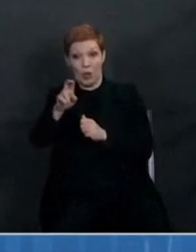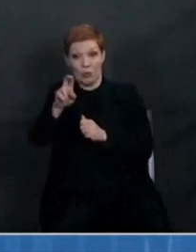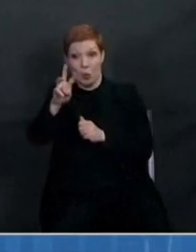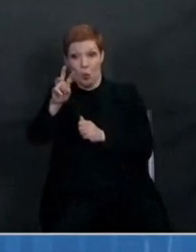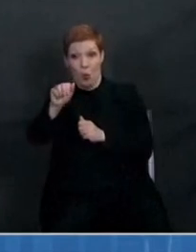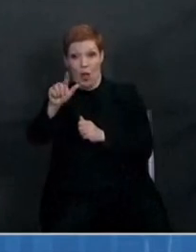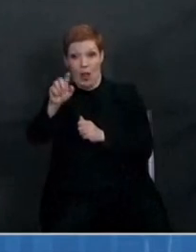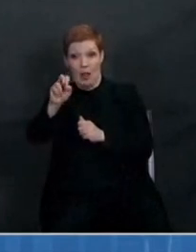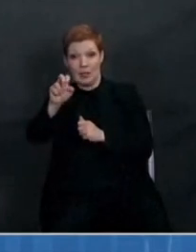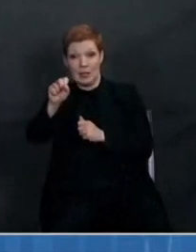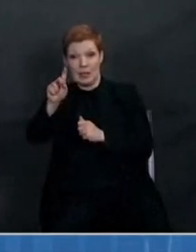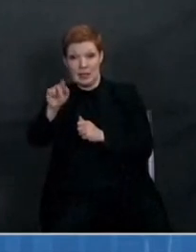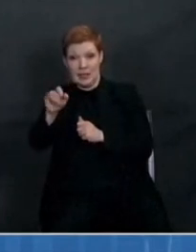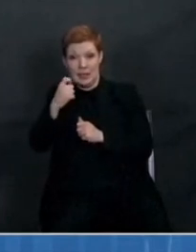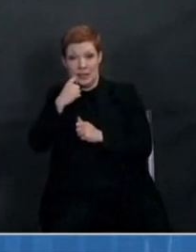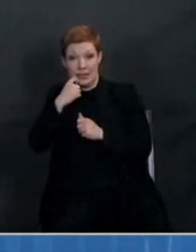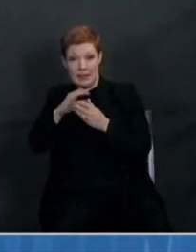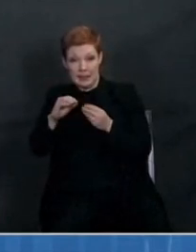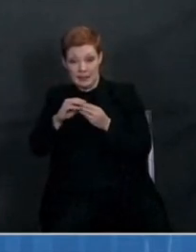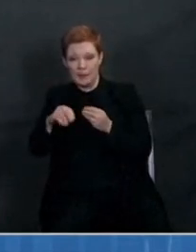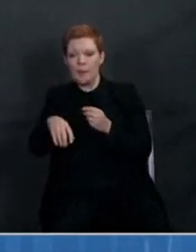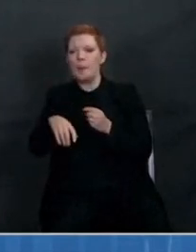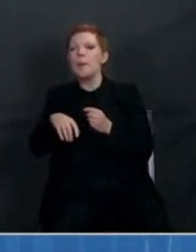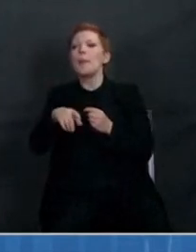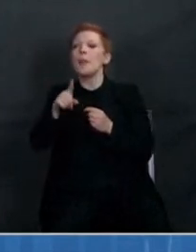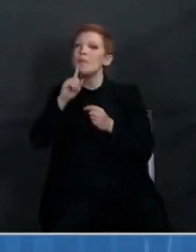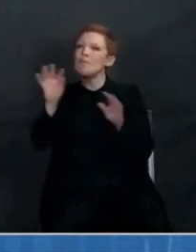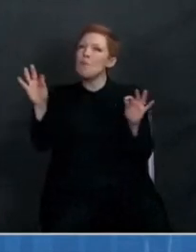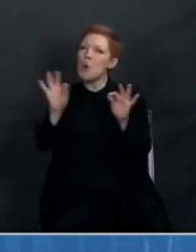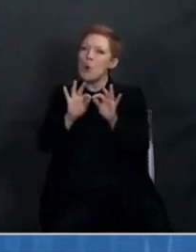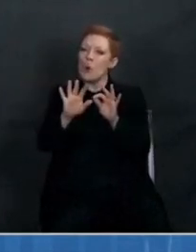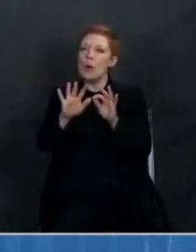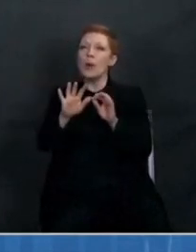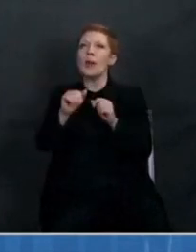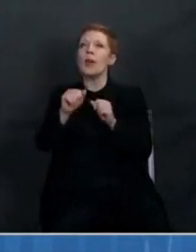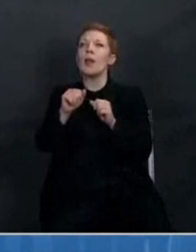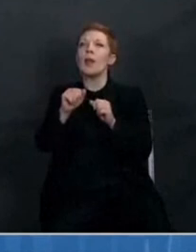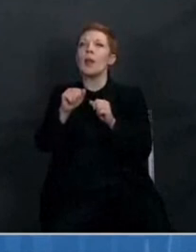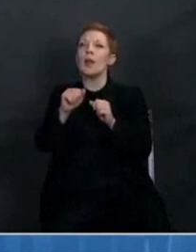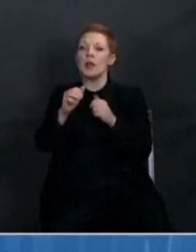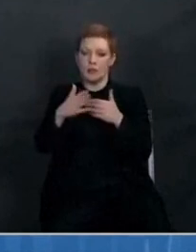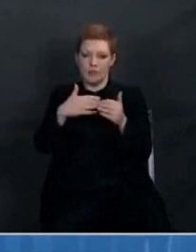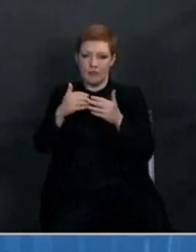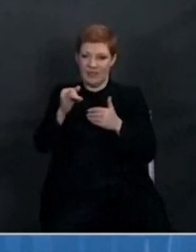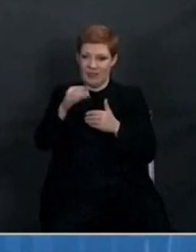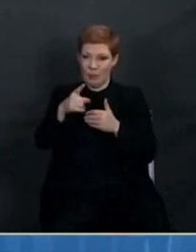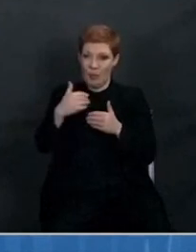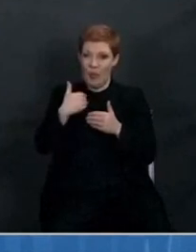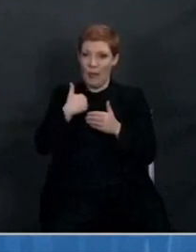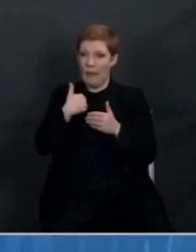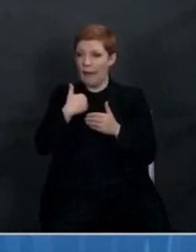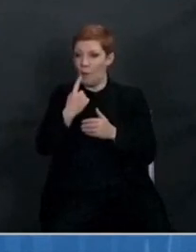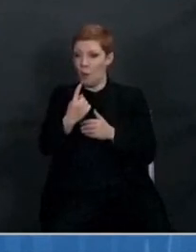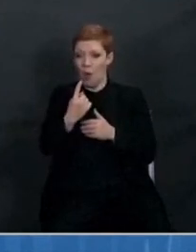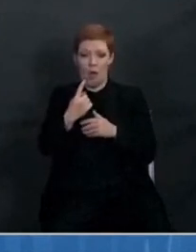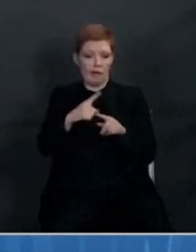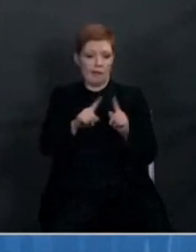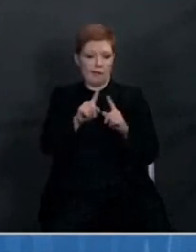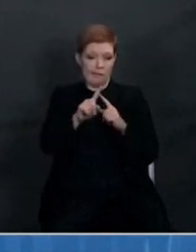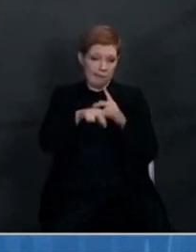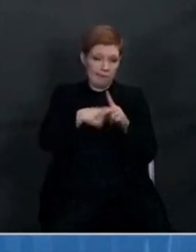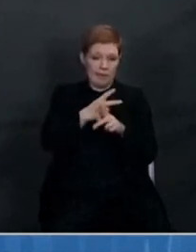said, that it is important, even when you have a variant circulating in which you may